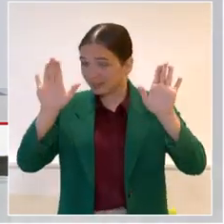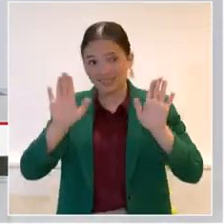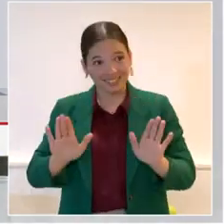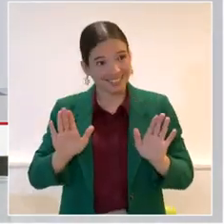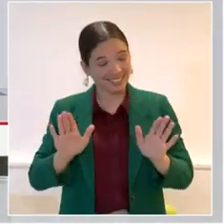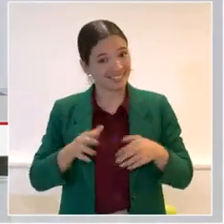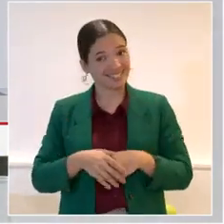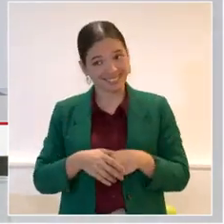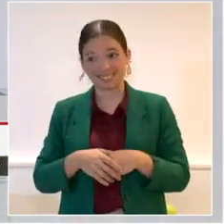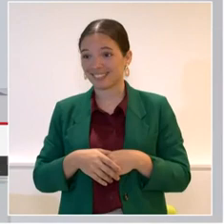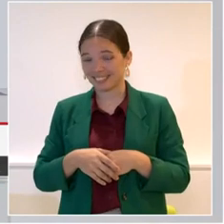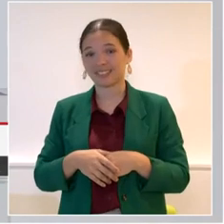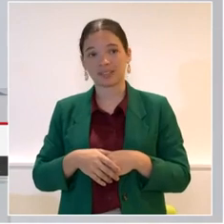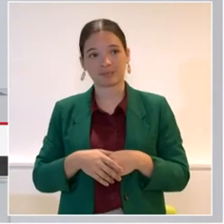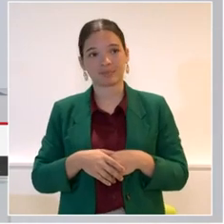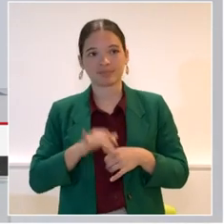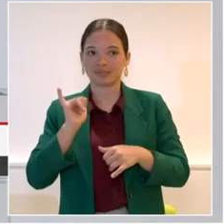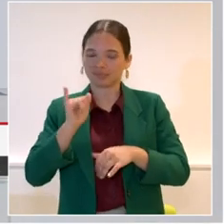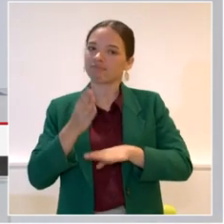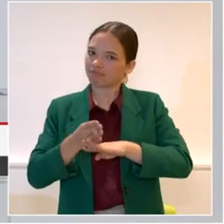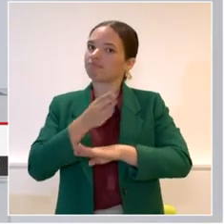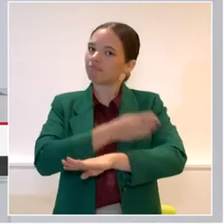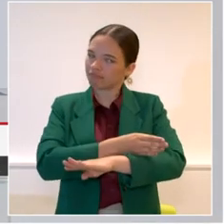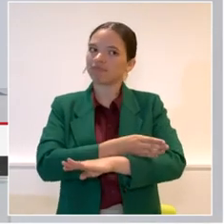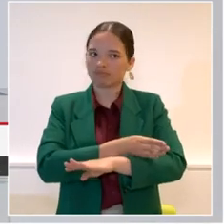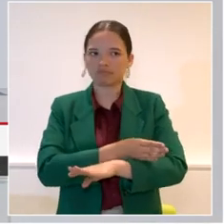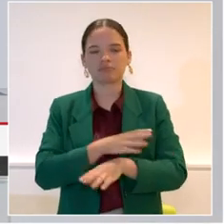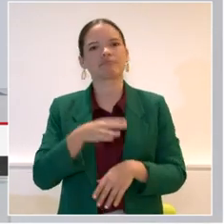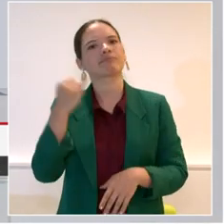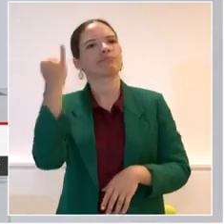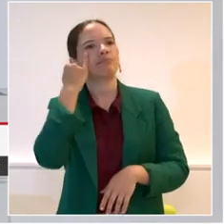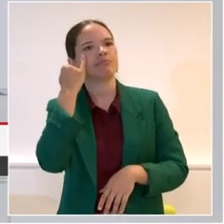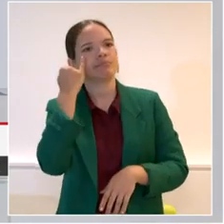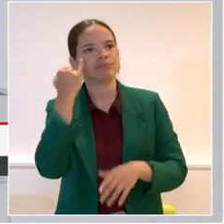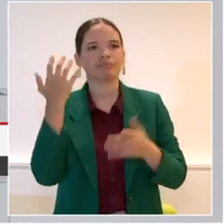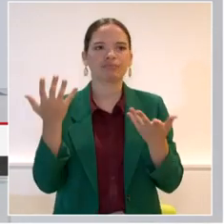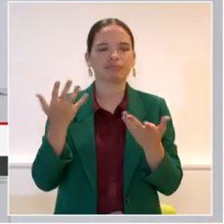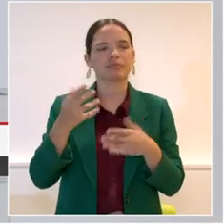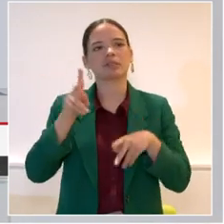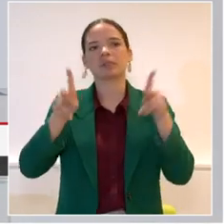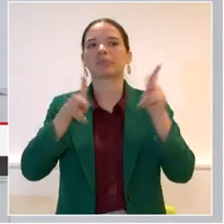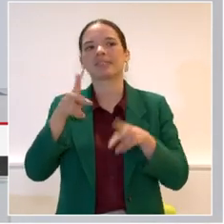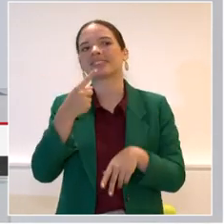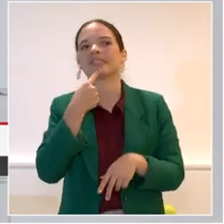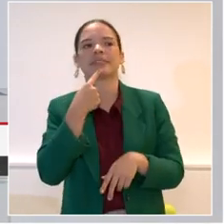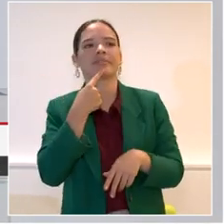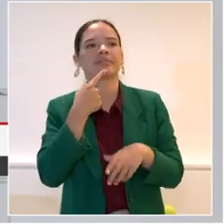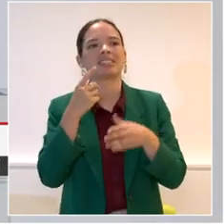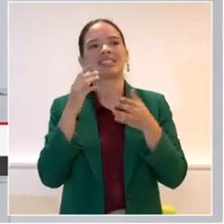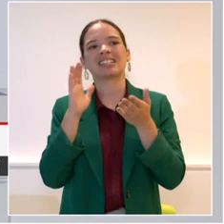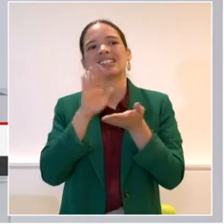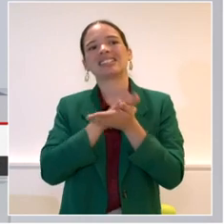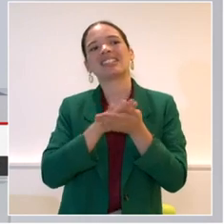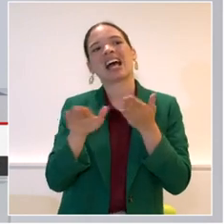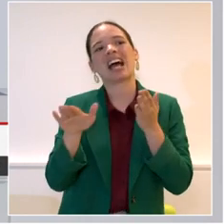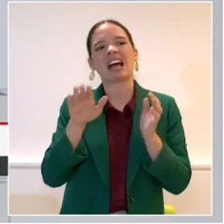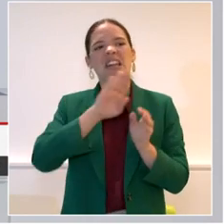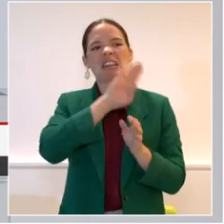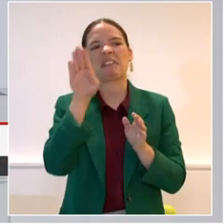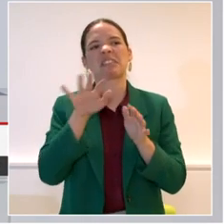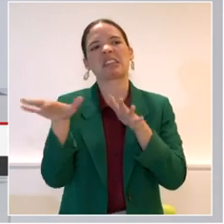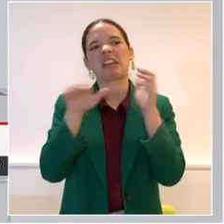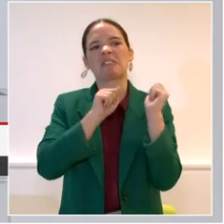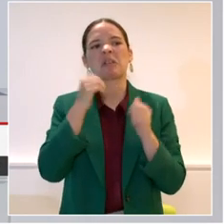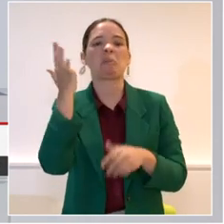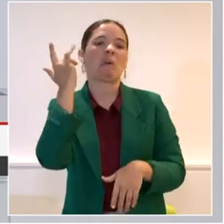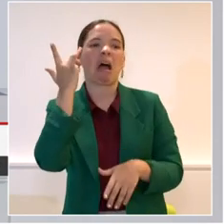Because what the myth is if you make it too nice, people will never leave because then they would have to pay rent. But the reality is people want a home